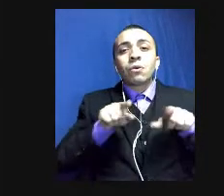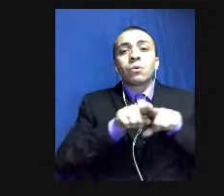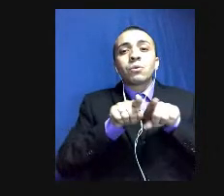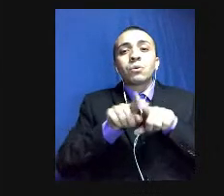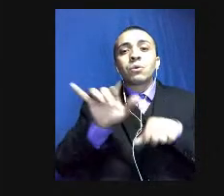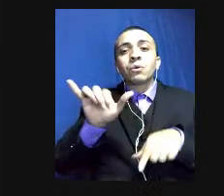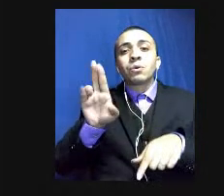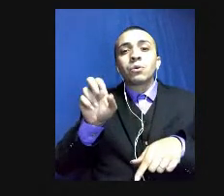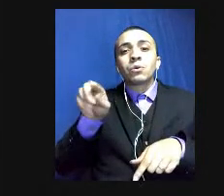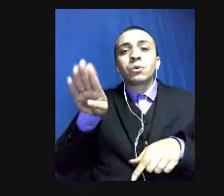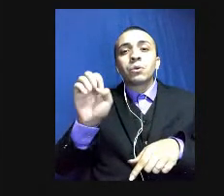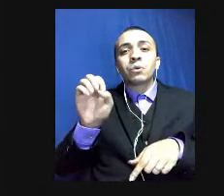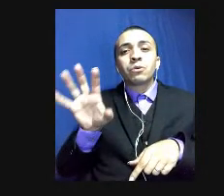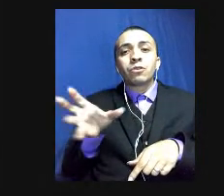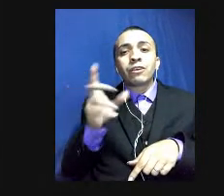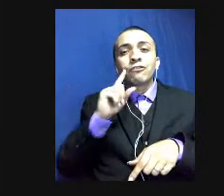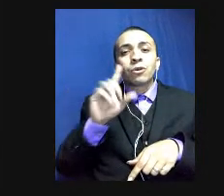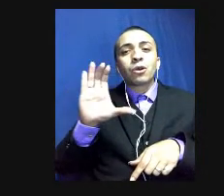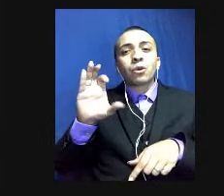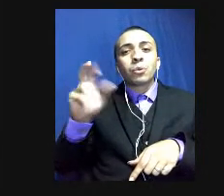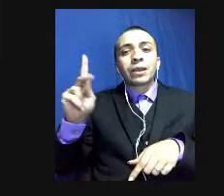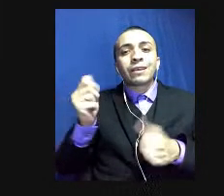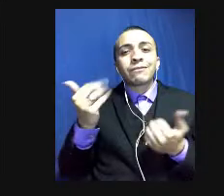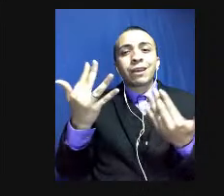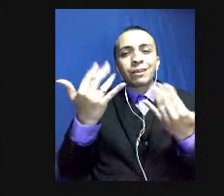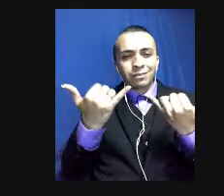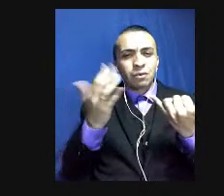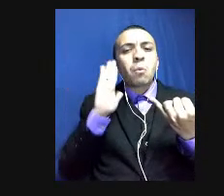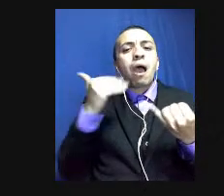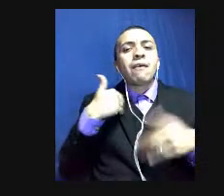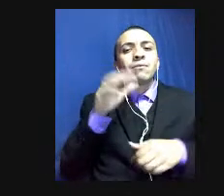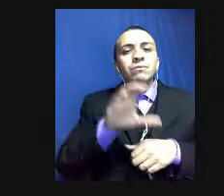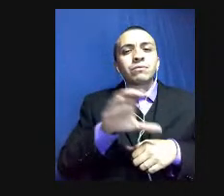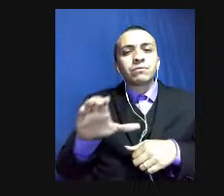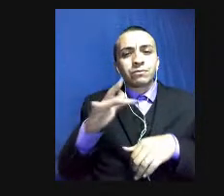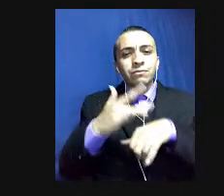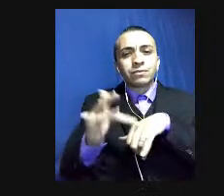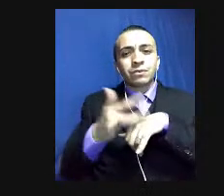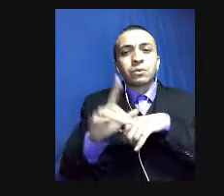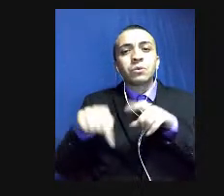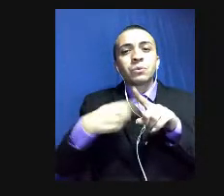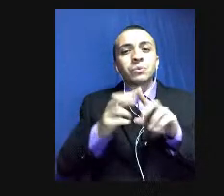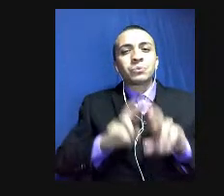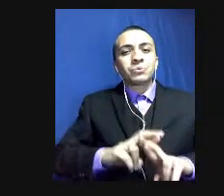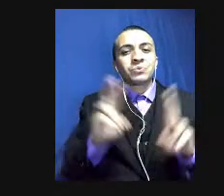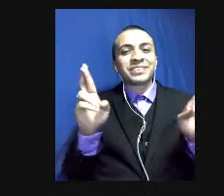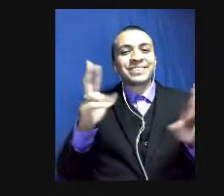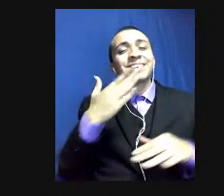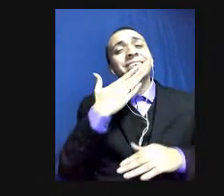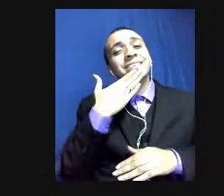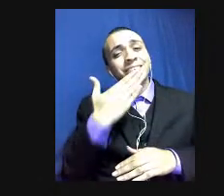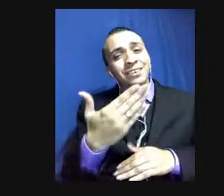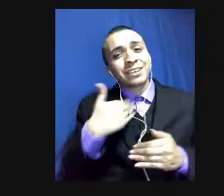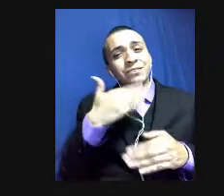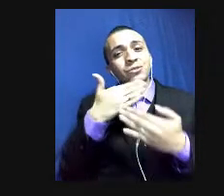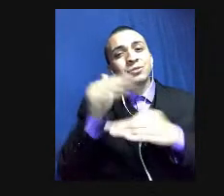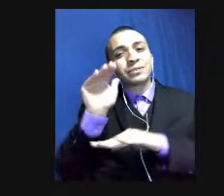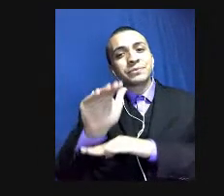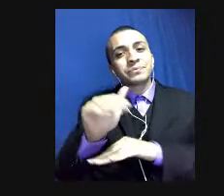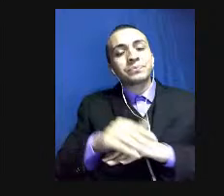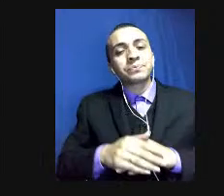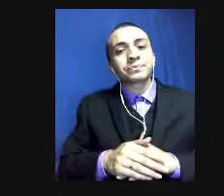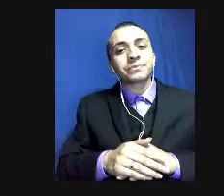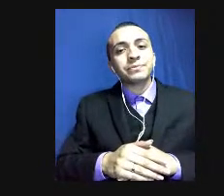YouTube channel for the Creek Fire. We will close caption it and we'll have it up as soon as it's ready. Thank you and have a good evening.